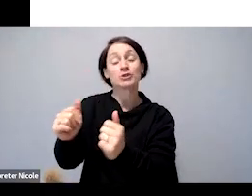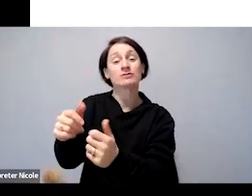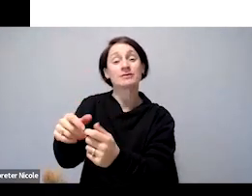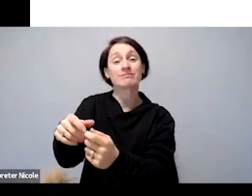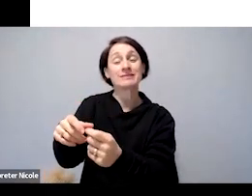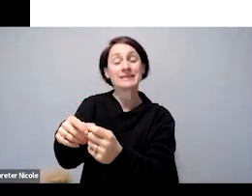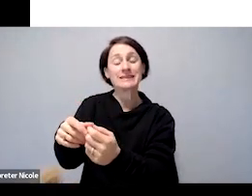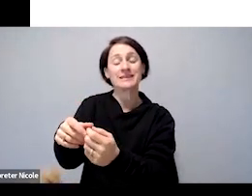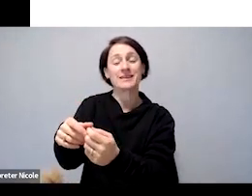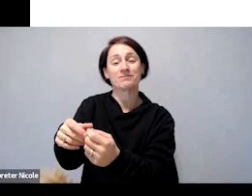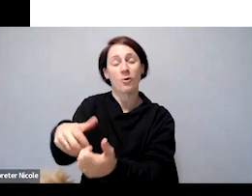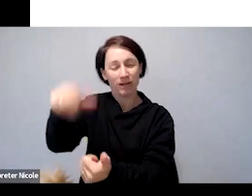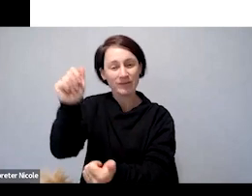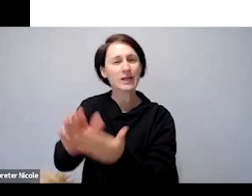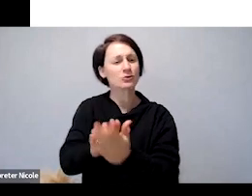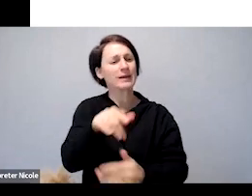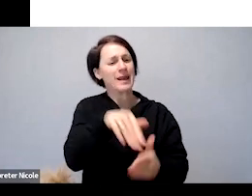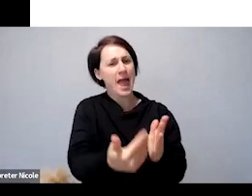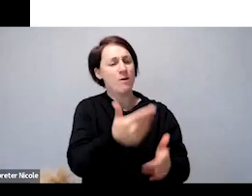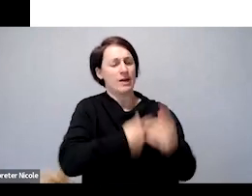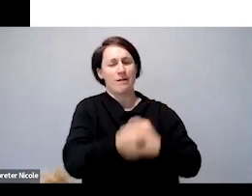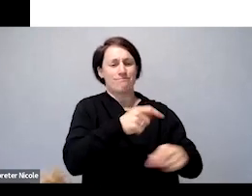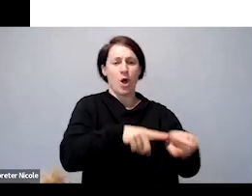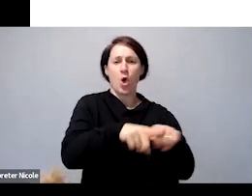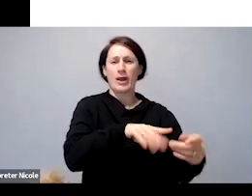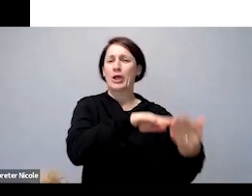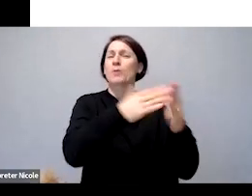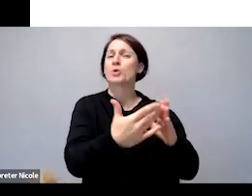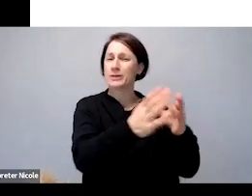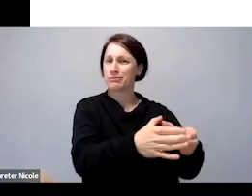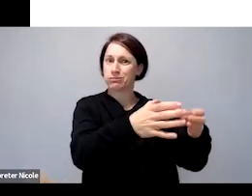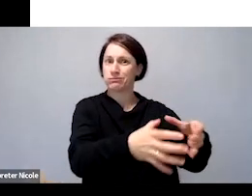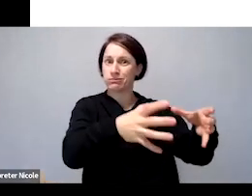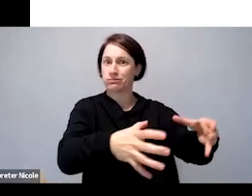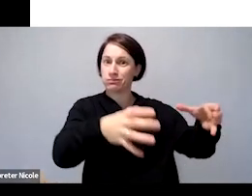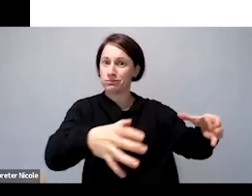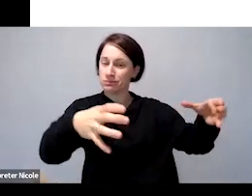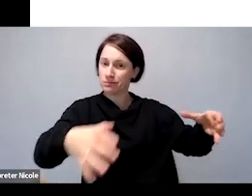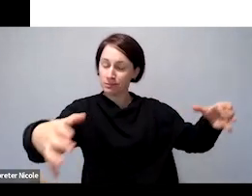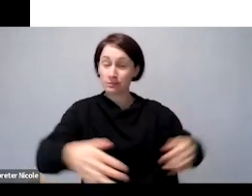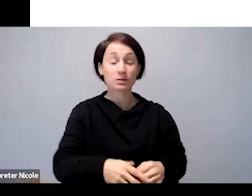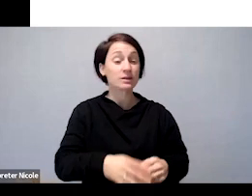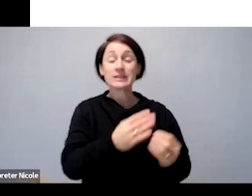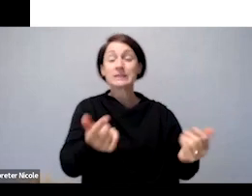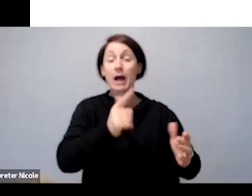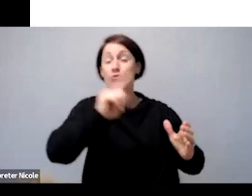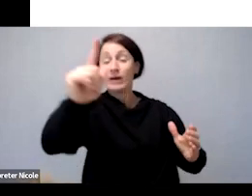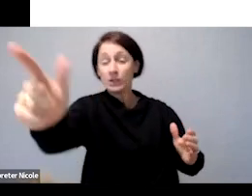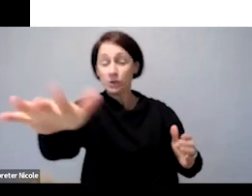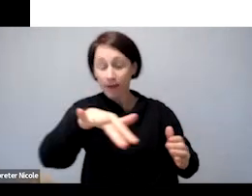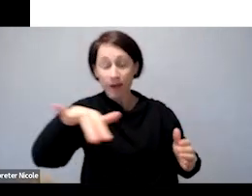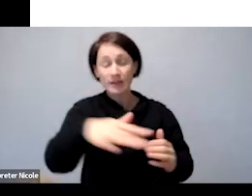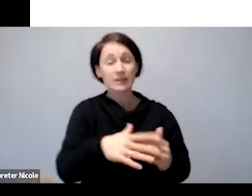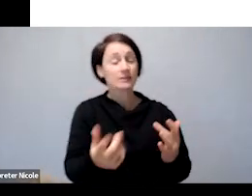growing learning communities. Please join us and our colleagues who are leading that charge in regional areas of New South Wales